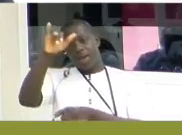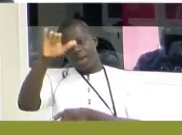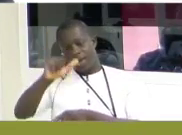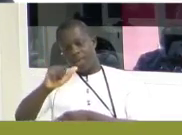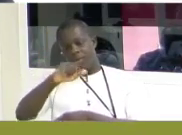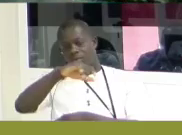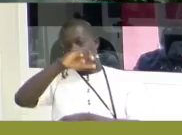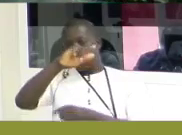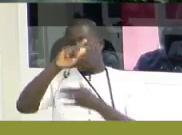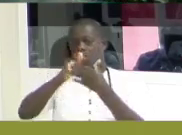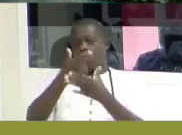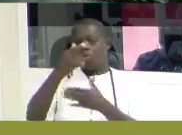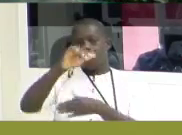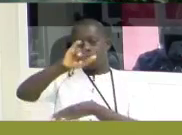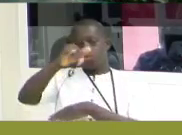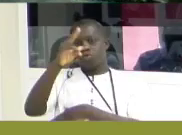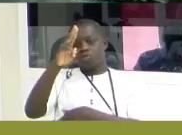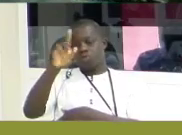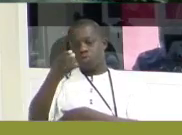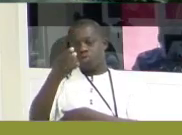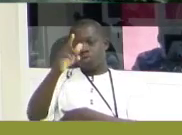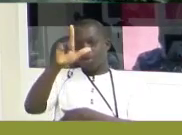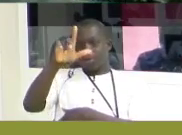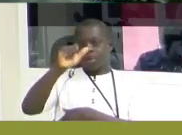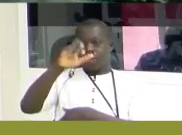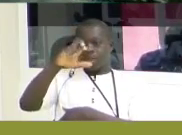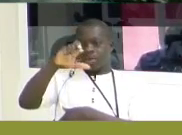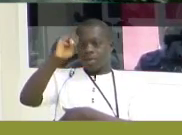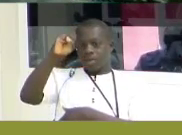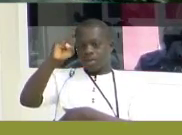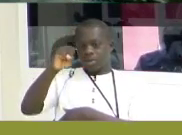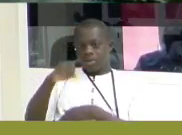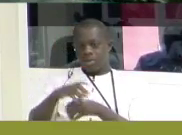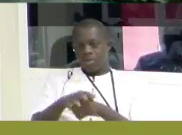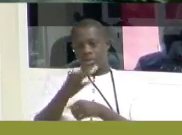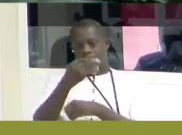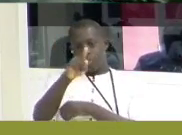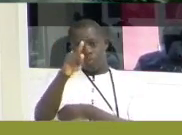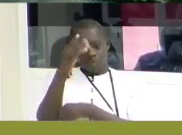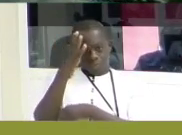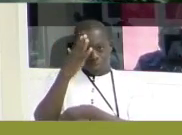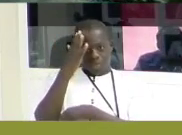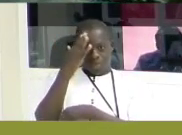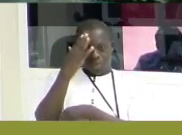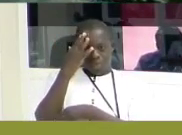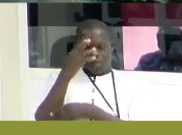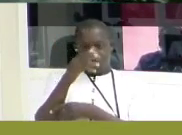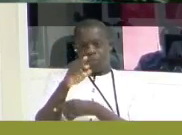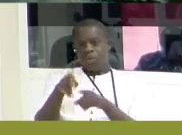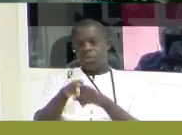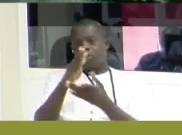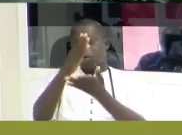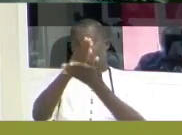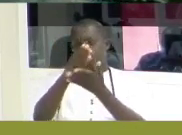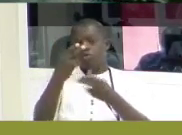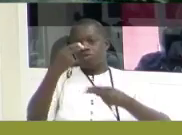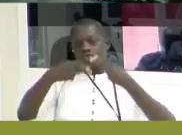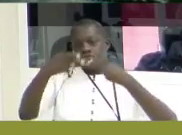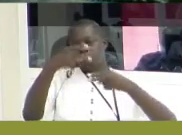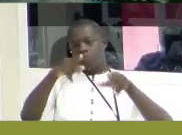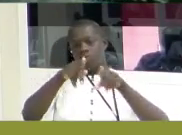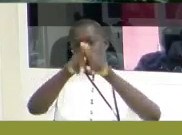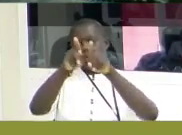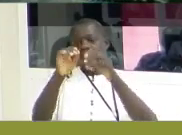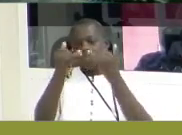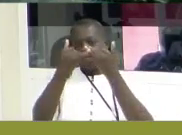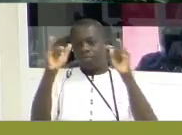As far as you know, after you confirmed the story with Freedom, Can you tell us whether or not you could